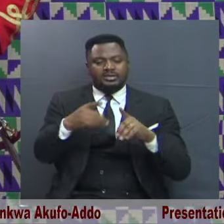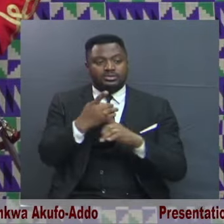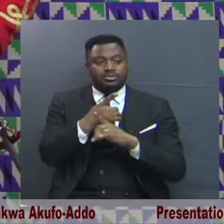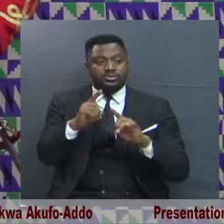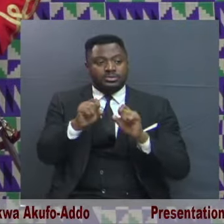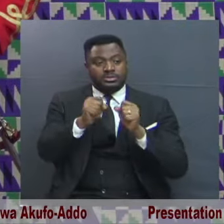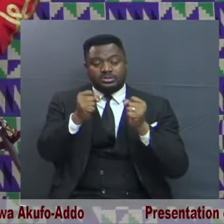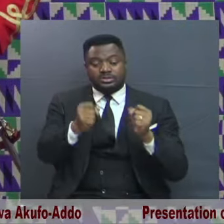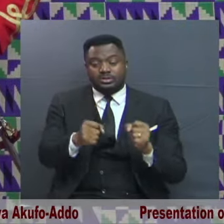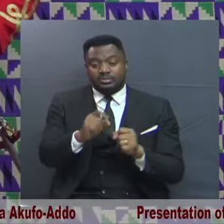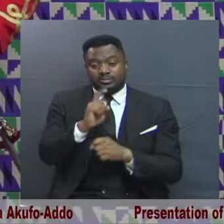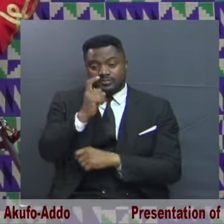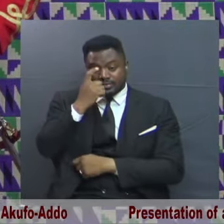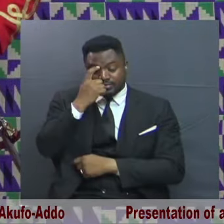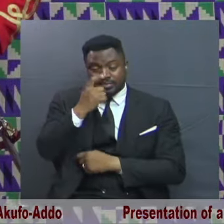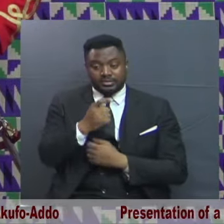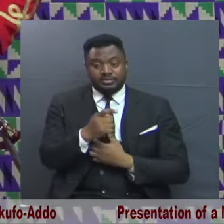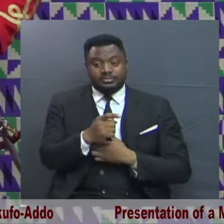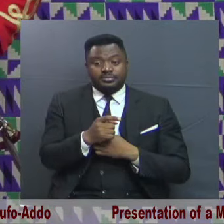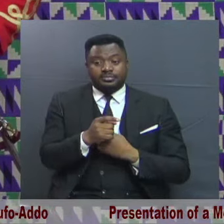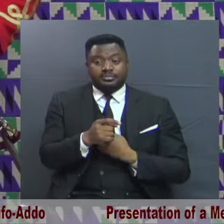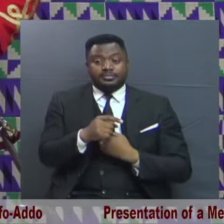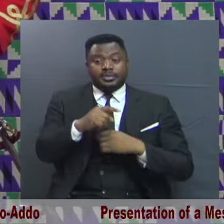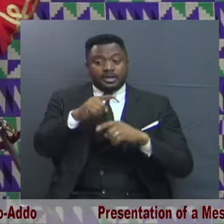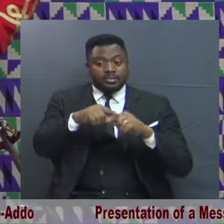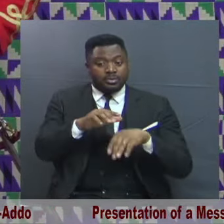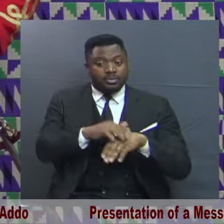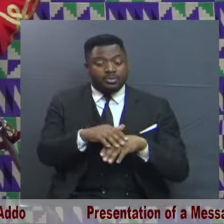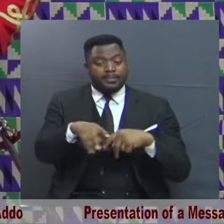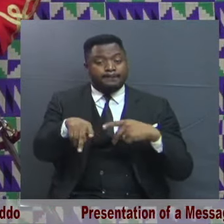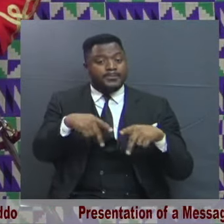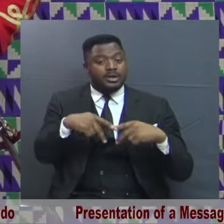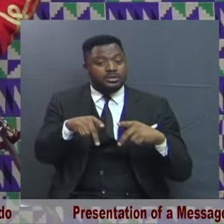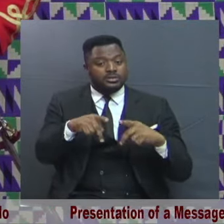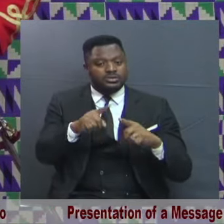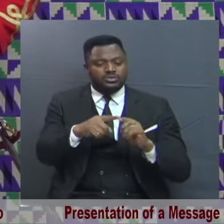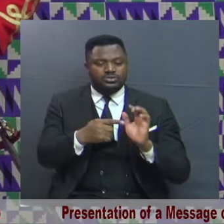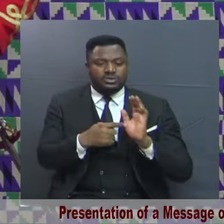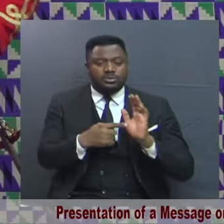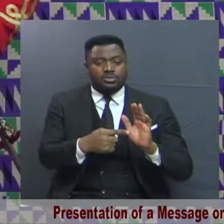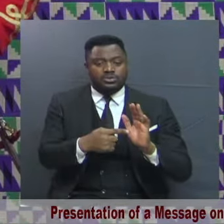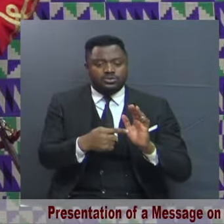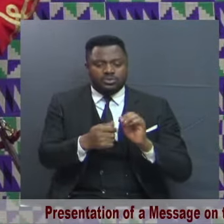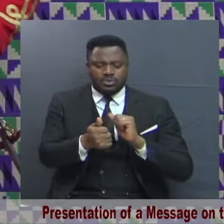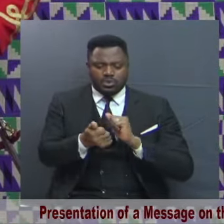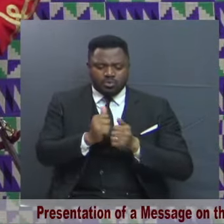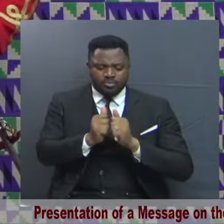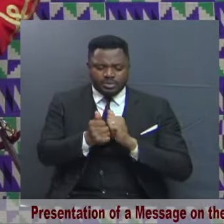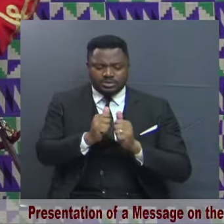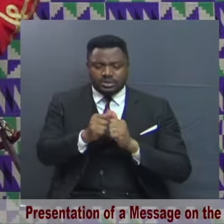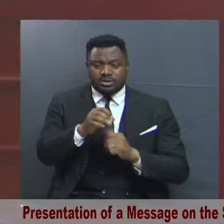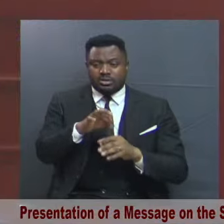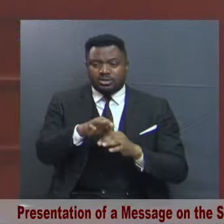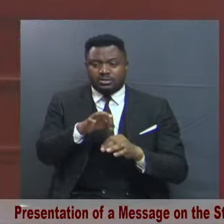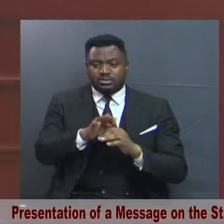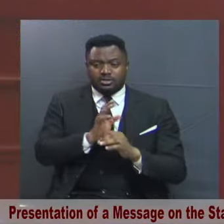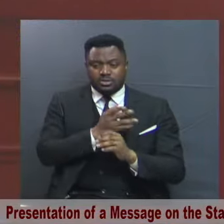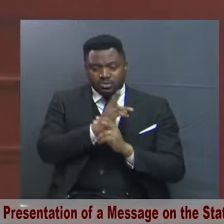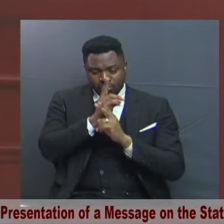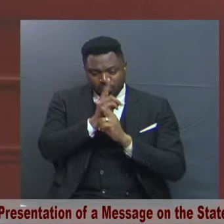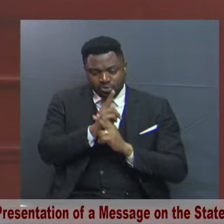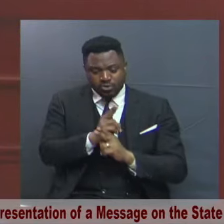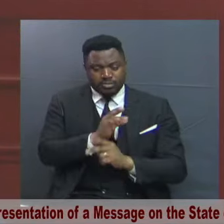of government it is up to the parties to demonstrate that competitive elections are an honorable